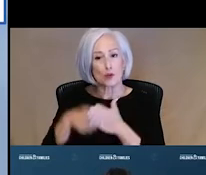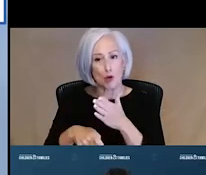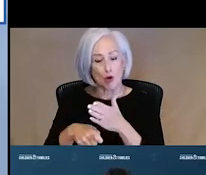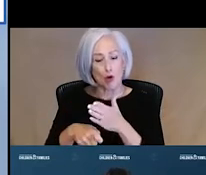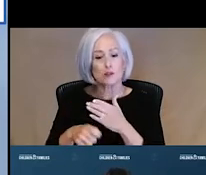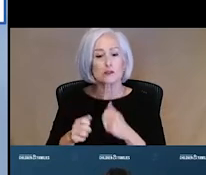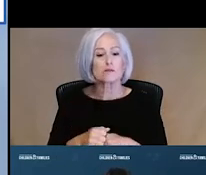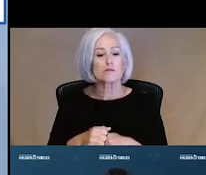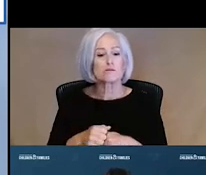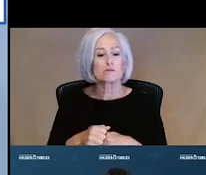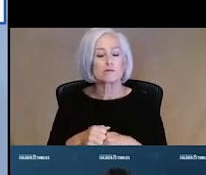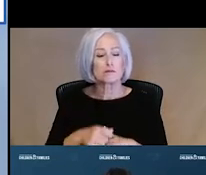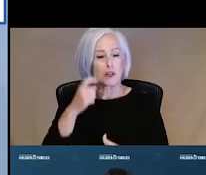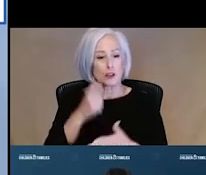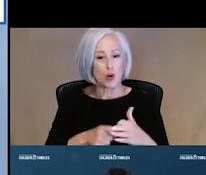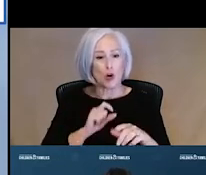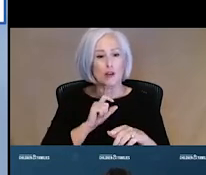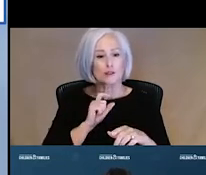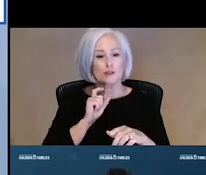cost allocations,